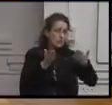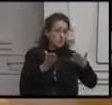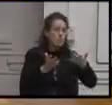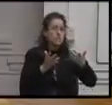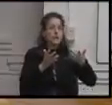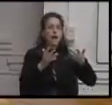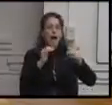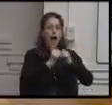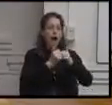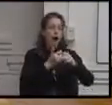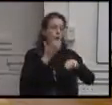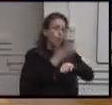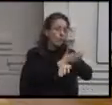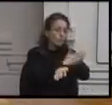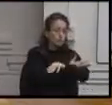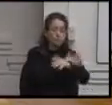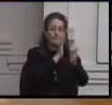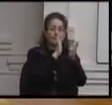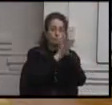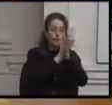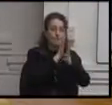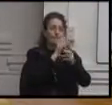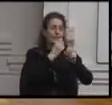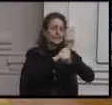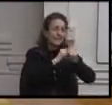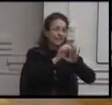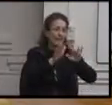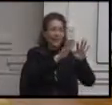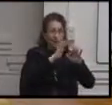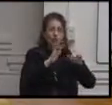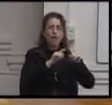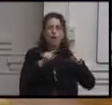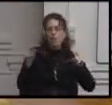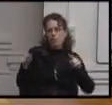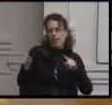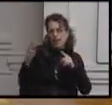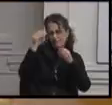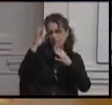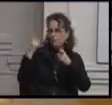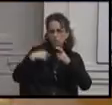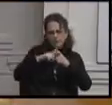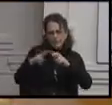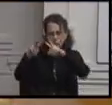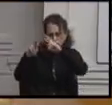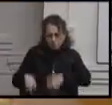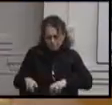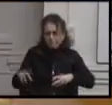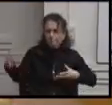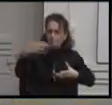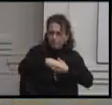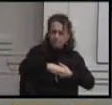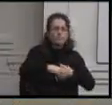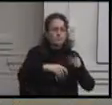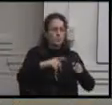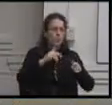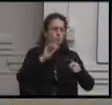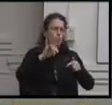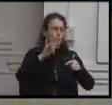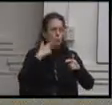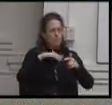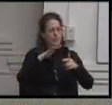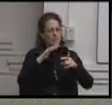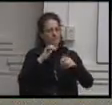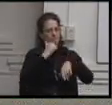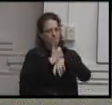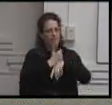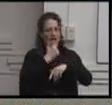for traffic-related issues. So that's something we're going to be working on going forward. Anybody else on the board? Well,